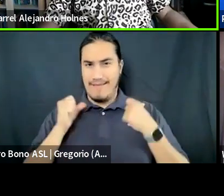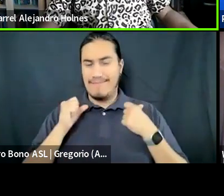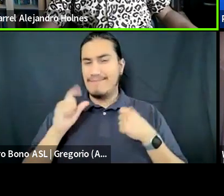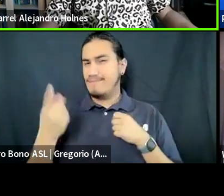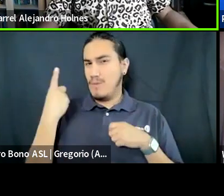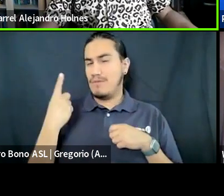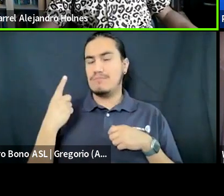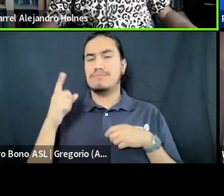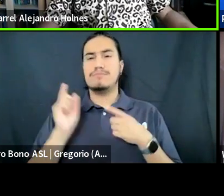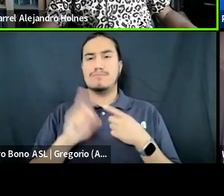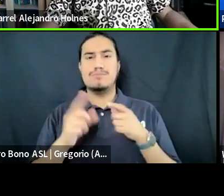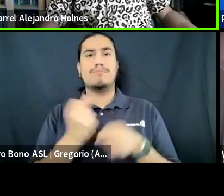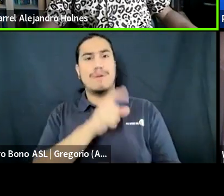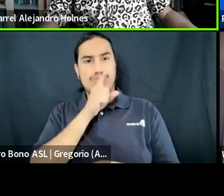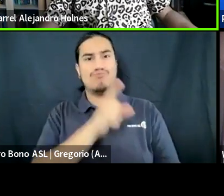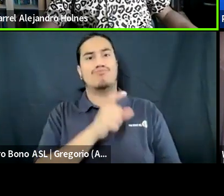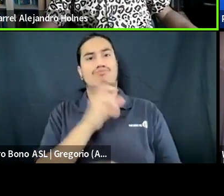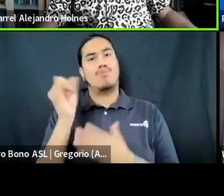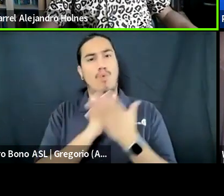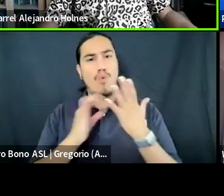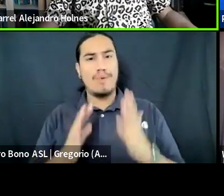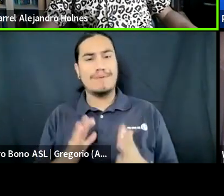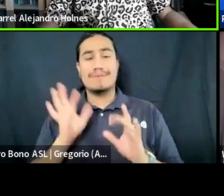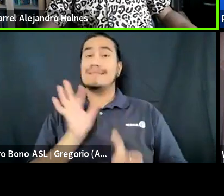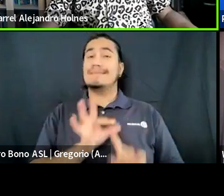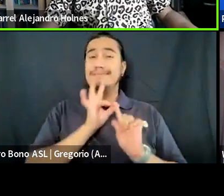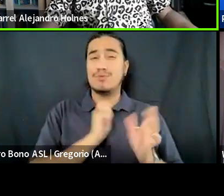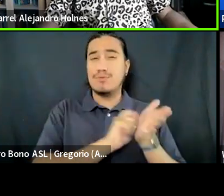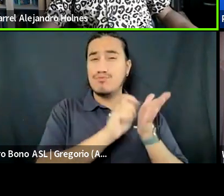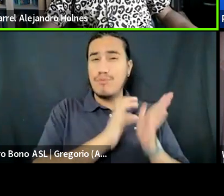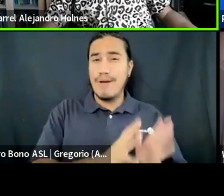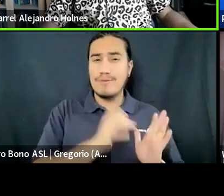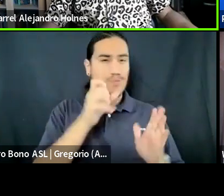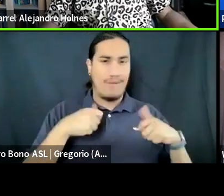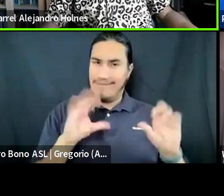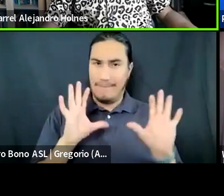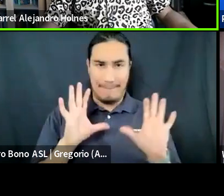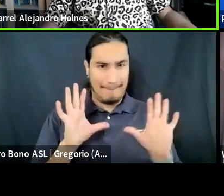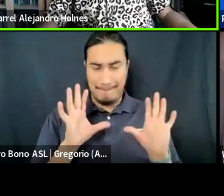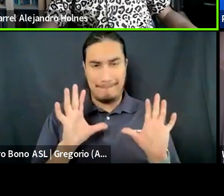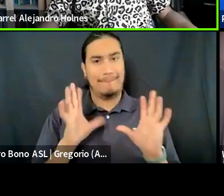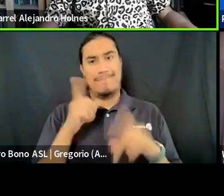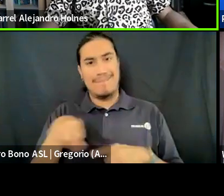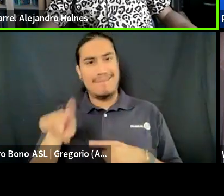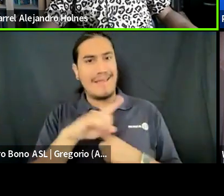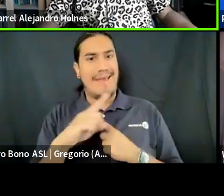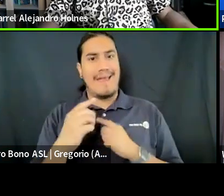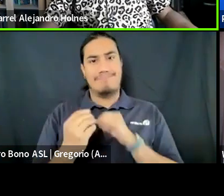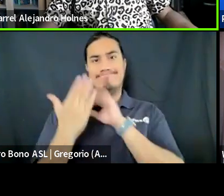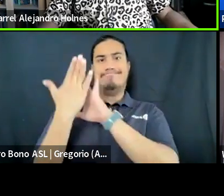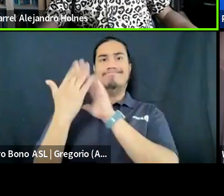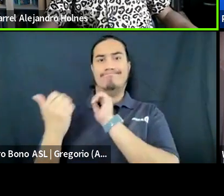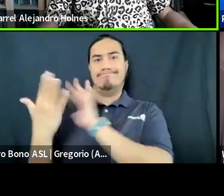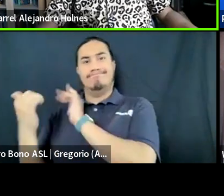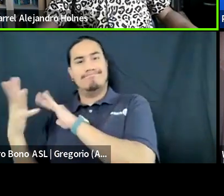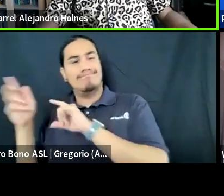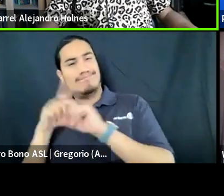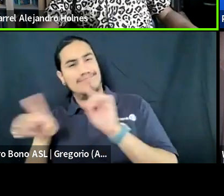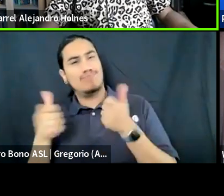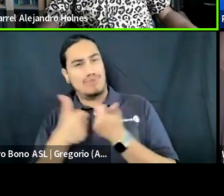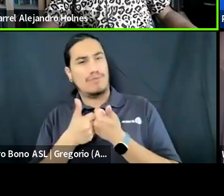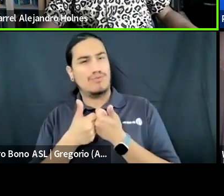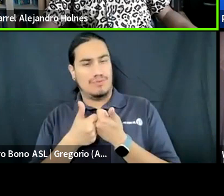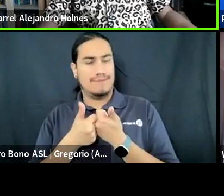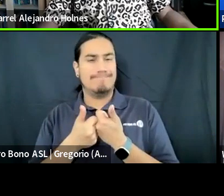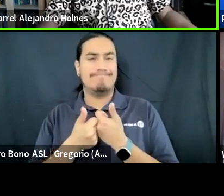them is to make sure that artists, especially writers, don't give up as they face whatever the challenges are that come their way.